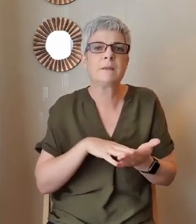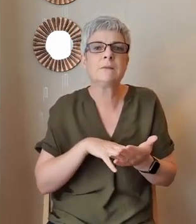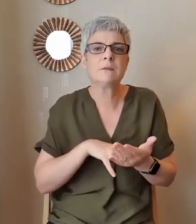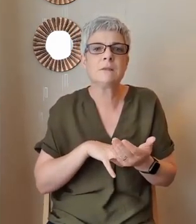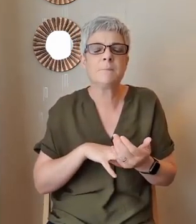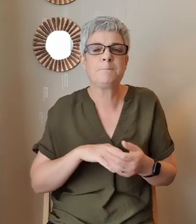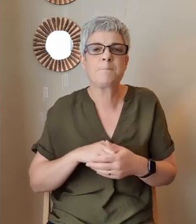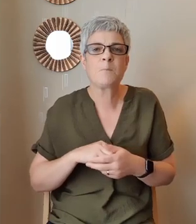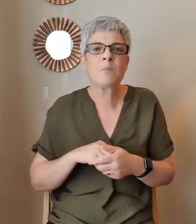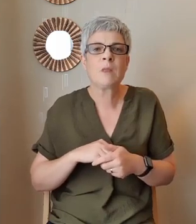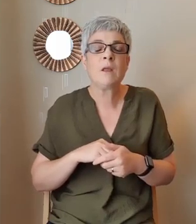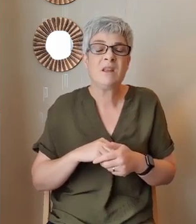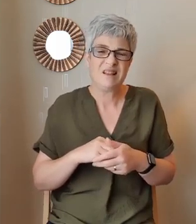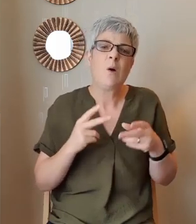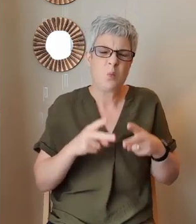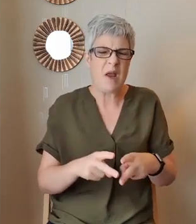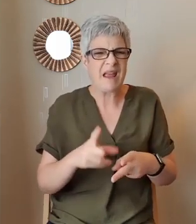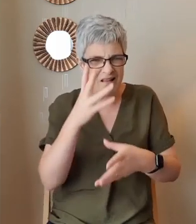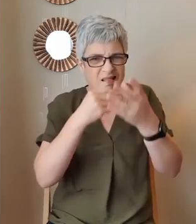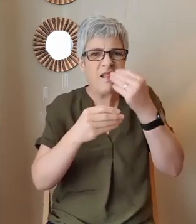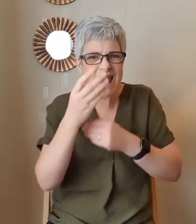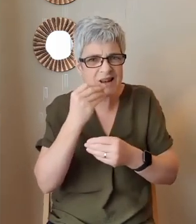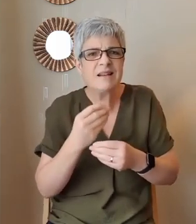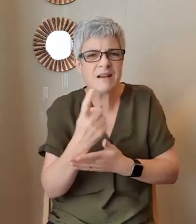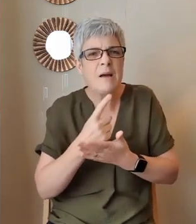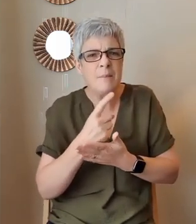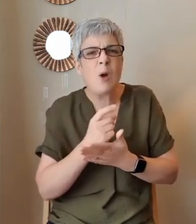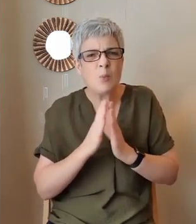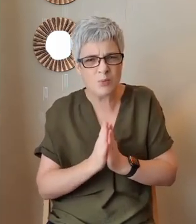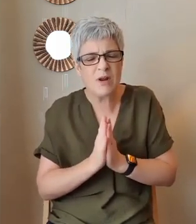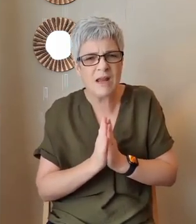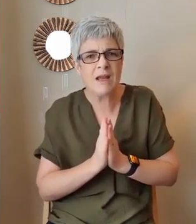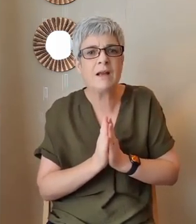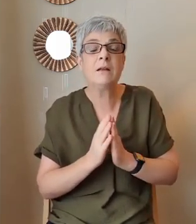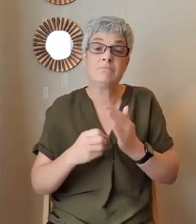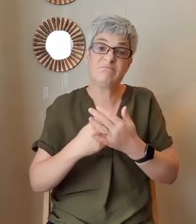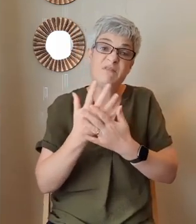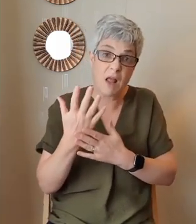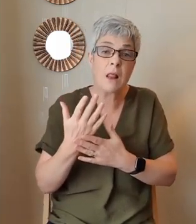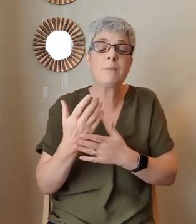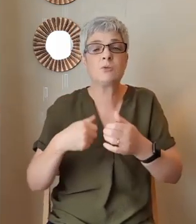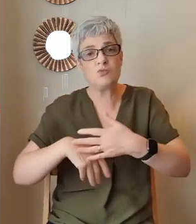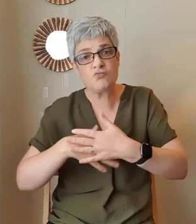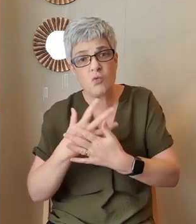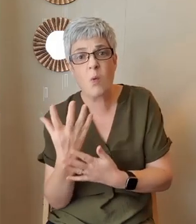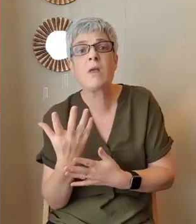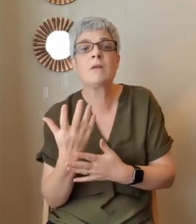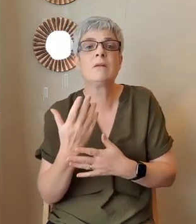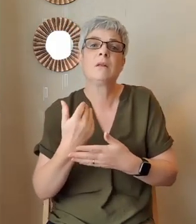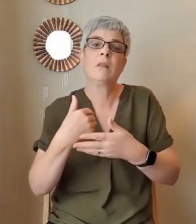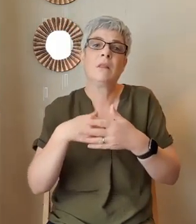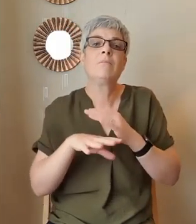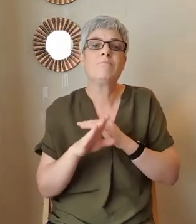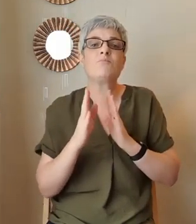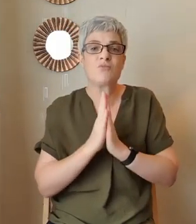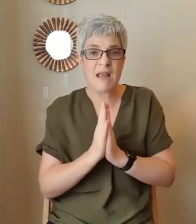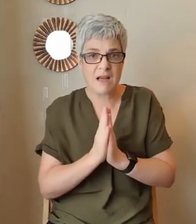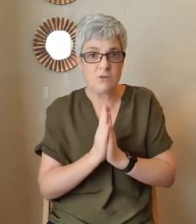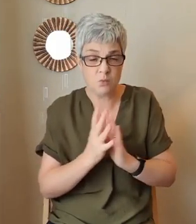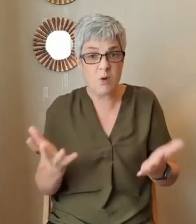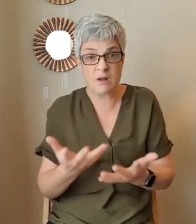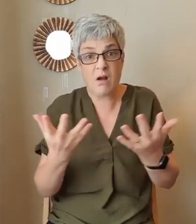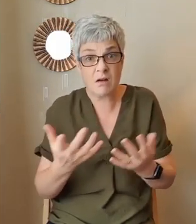running. It's a way of learning more about prayer. It's a way of developing and growing in prayer. And I encourage